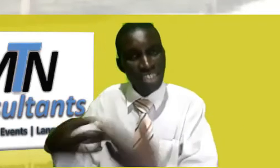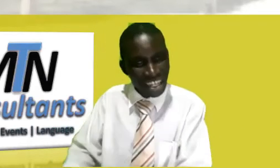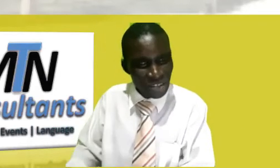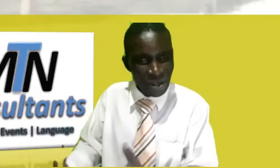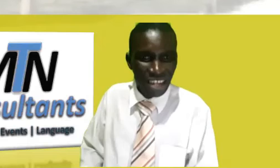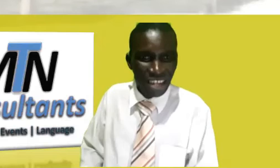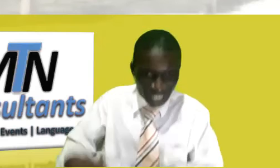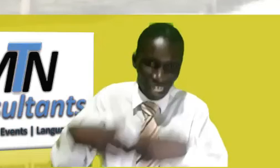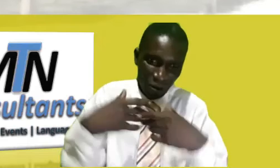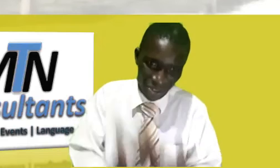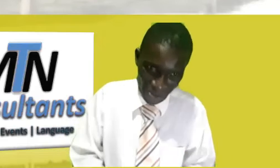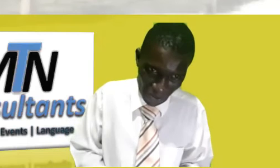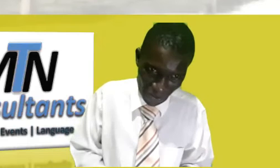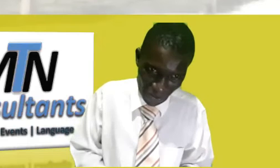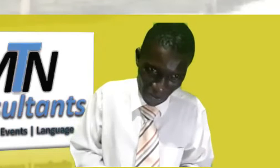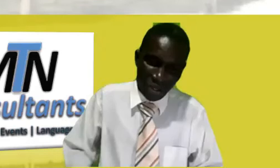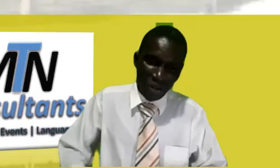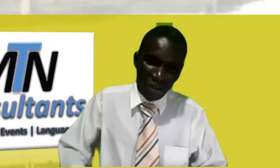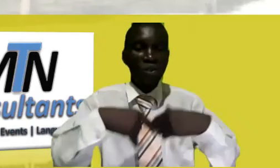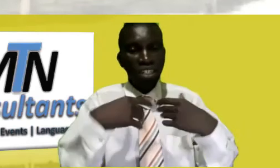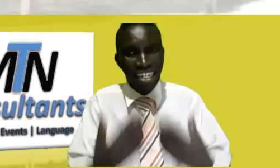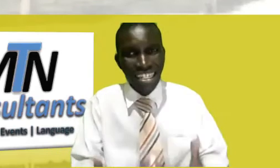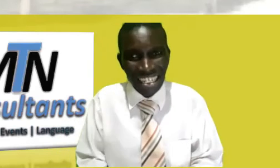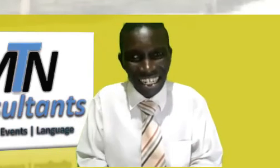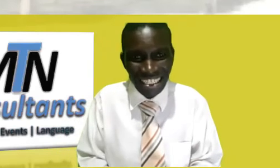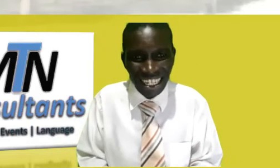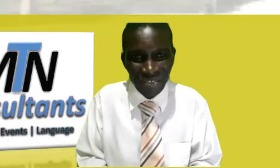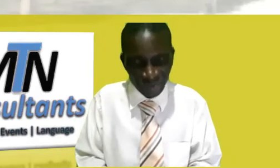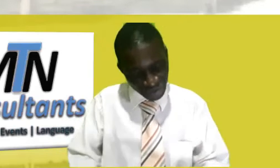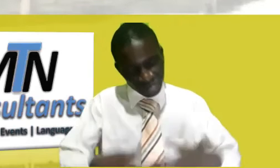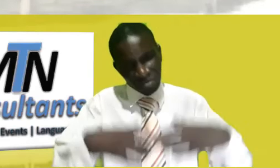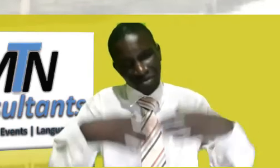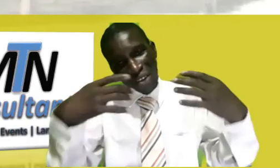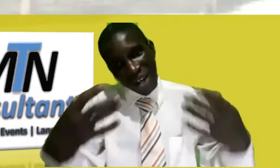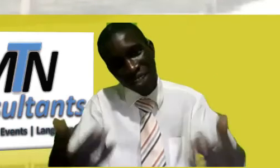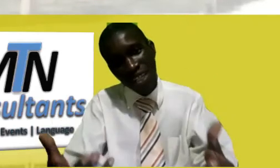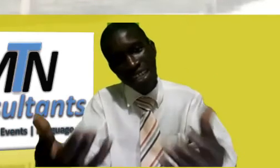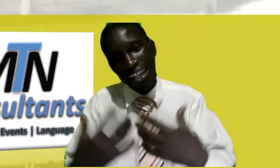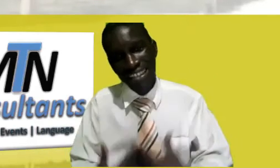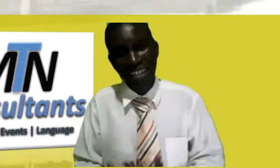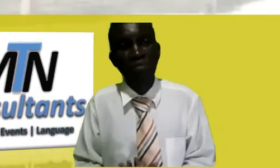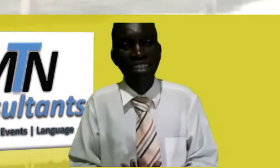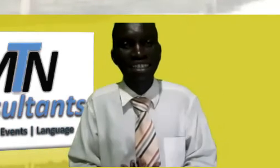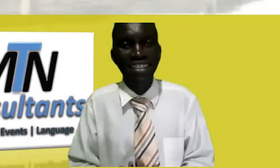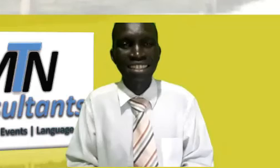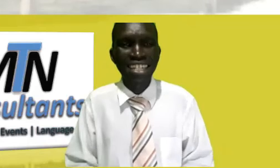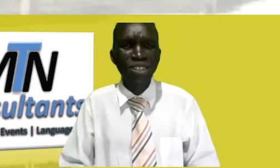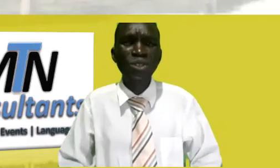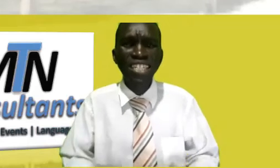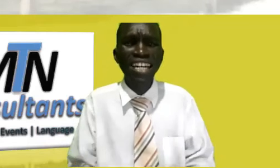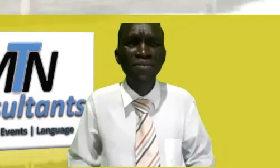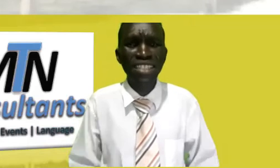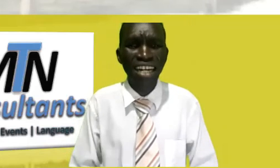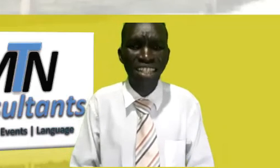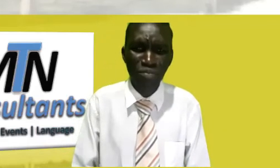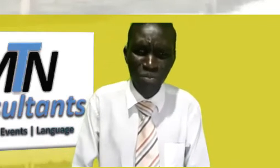won't be there when they are talking about you. So if you learn the culture, you actually accept it. And you